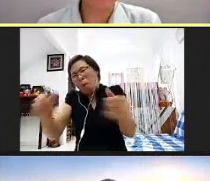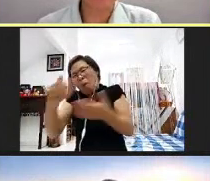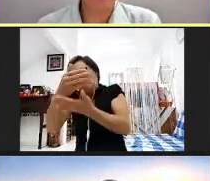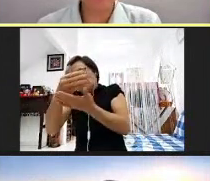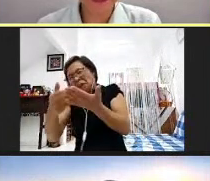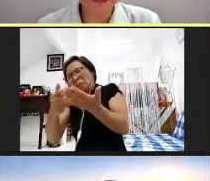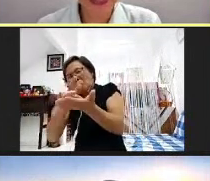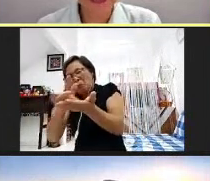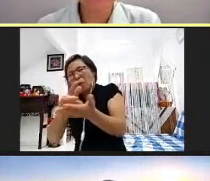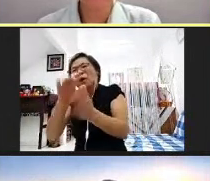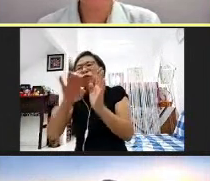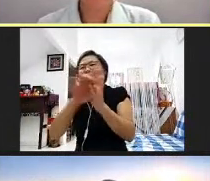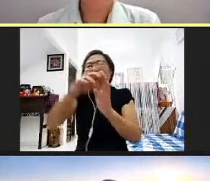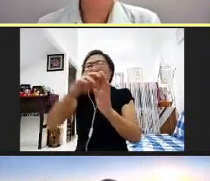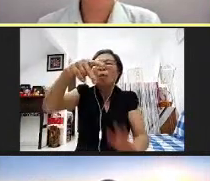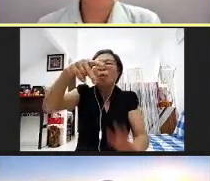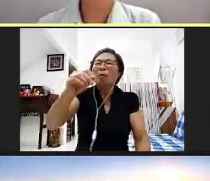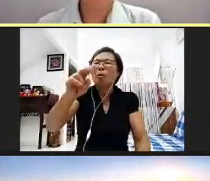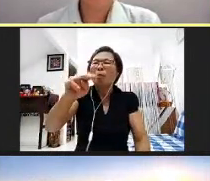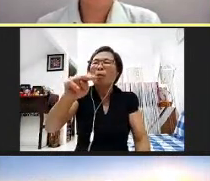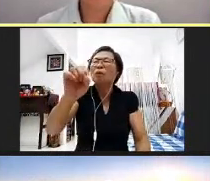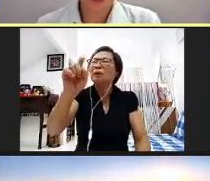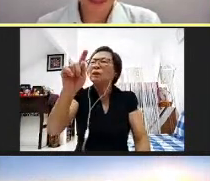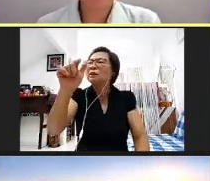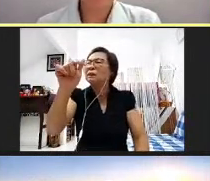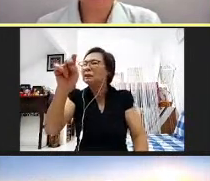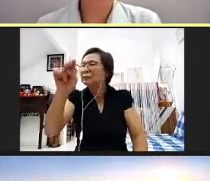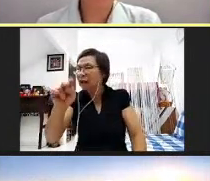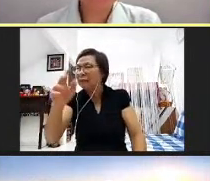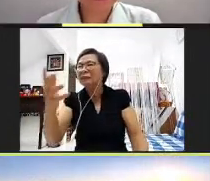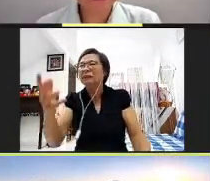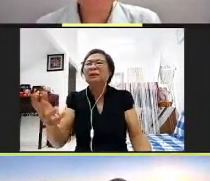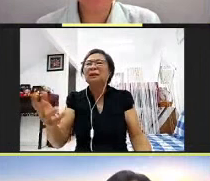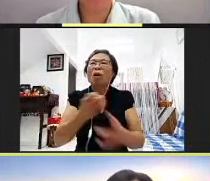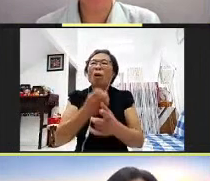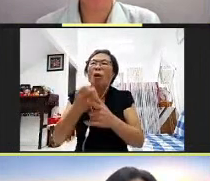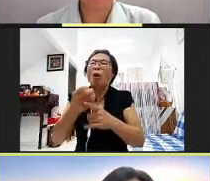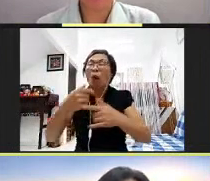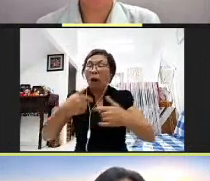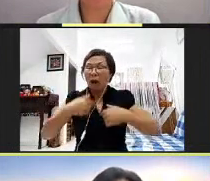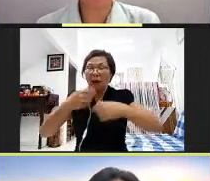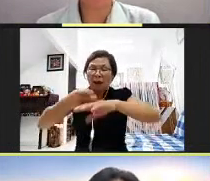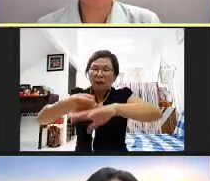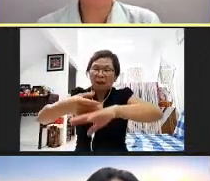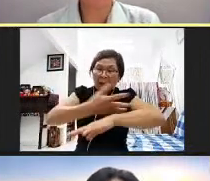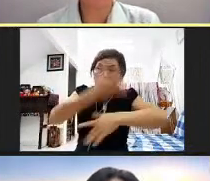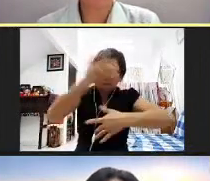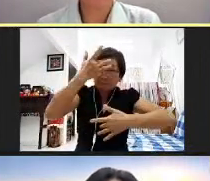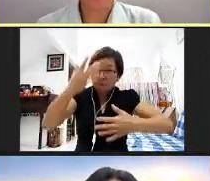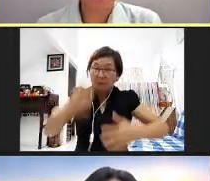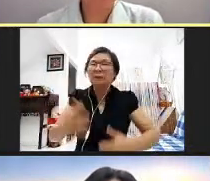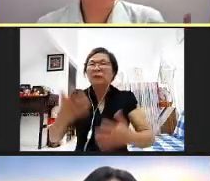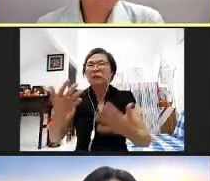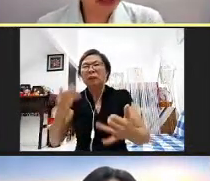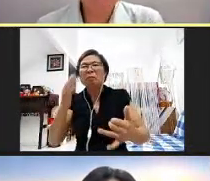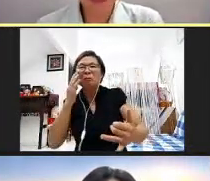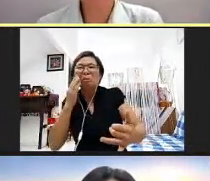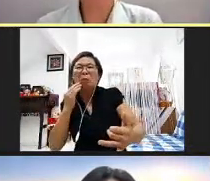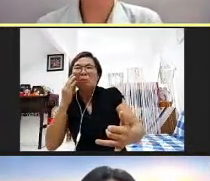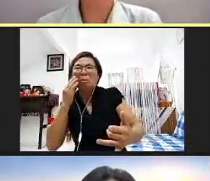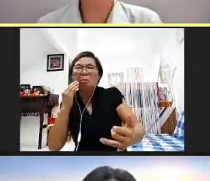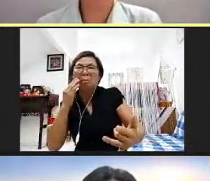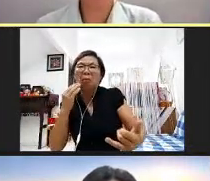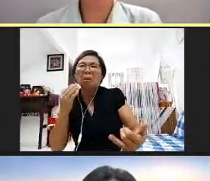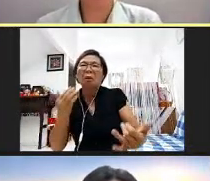like Ponstan, or perhaps I'm a cancer patient experiencing, or if